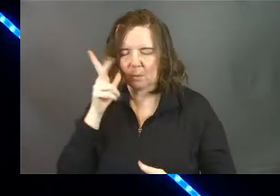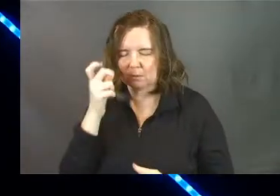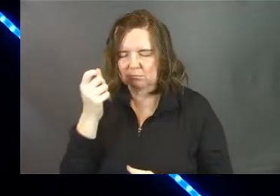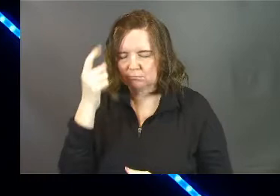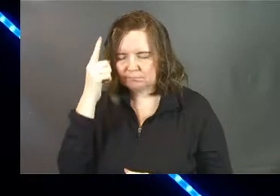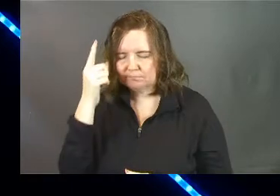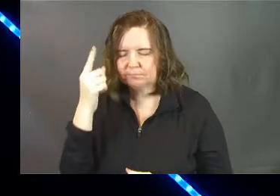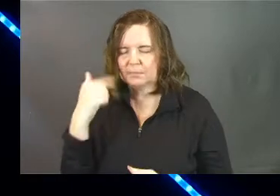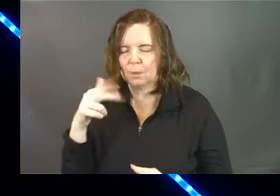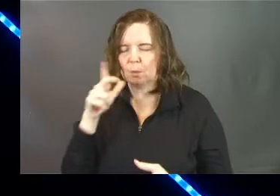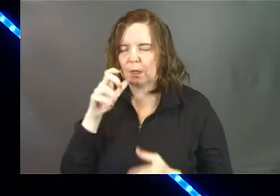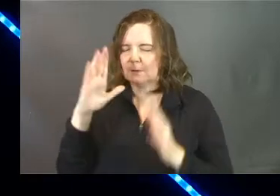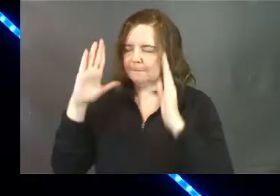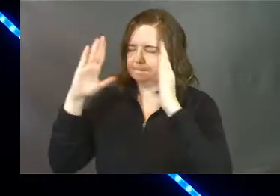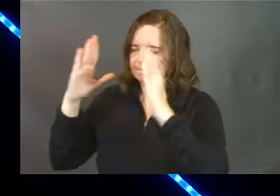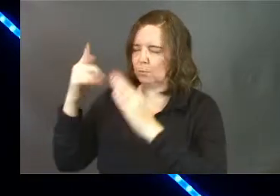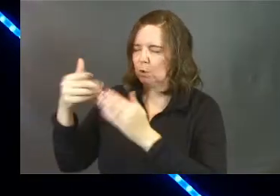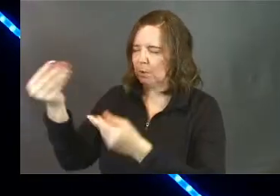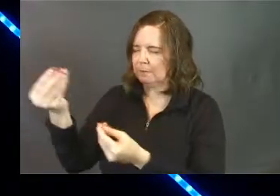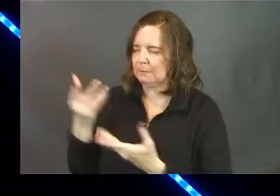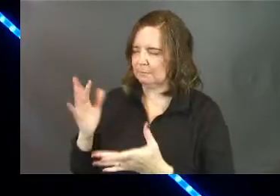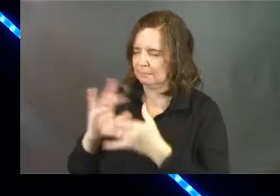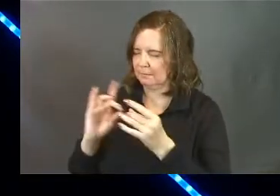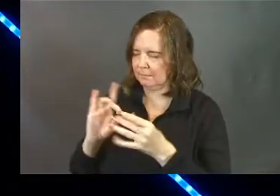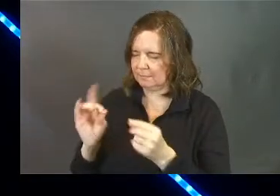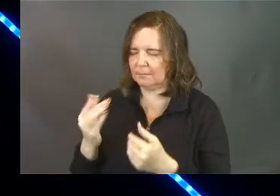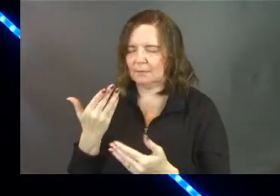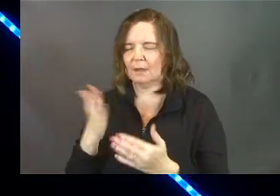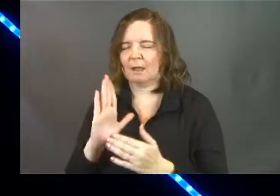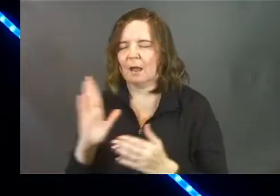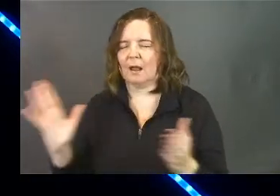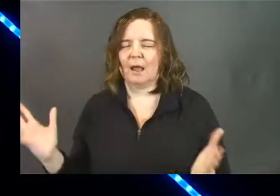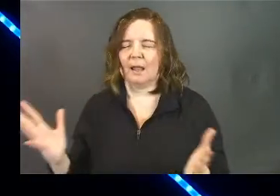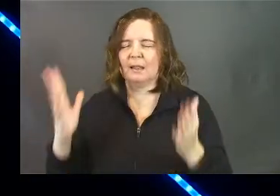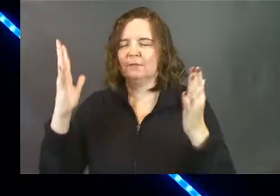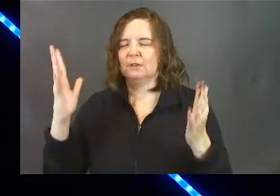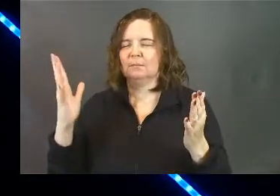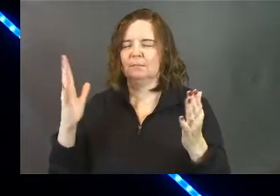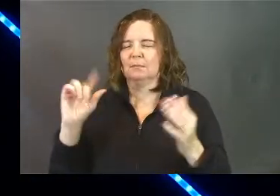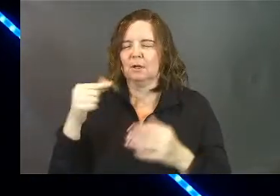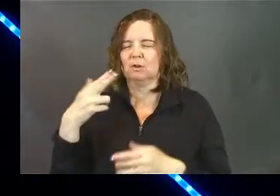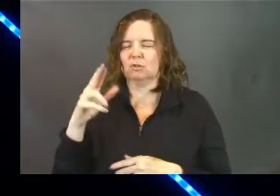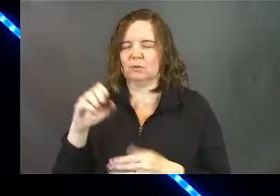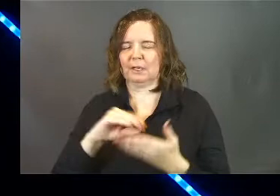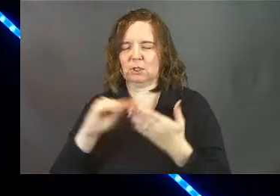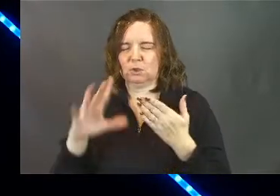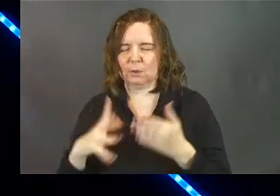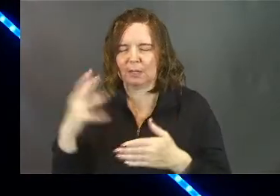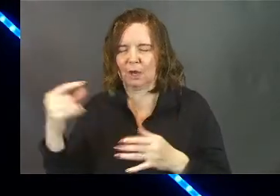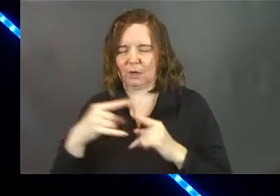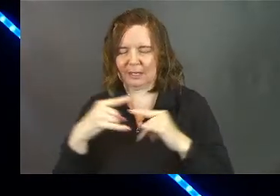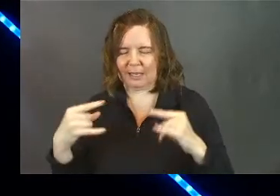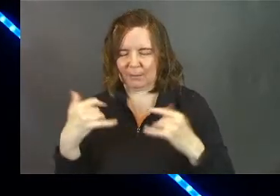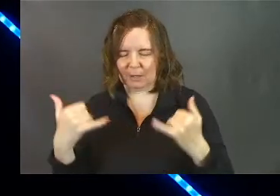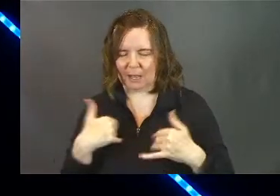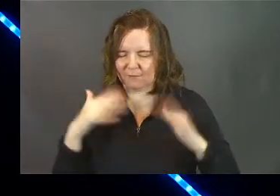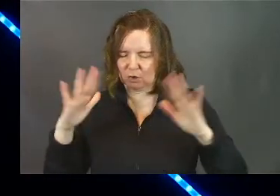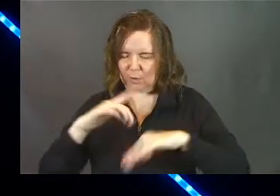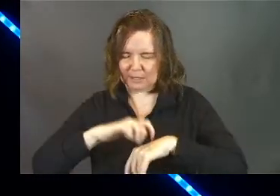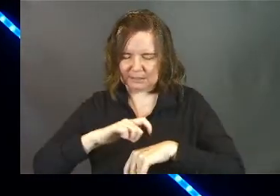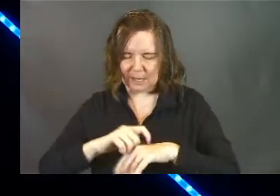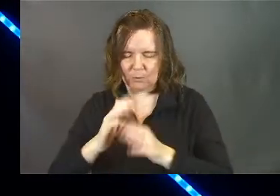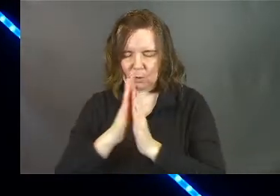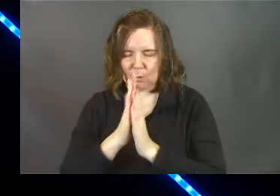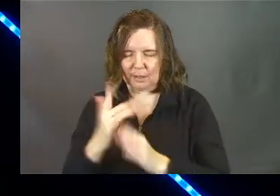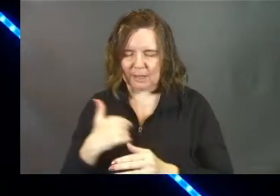our ears would be attentive to what you have to say. God, I lift up our Grace Student Ministry, God, as they're out at camp right now having a great time.